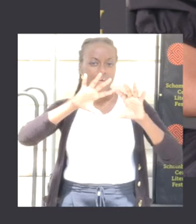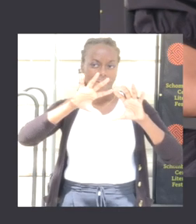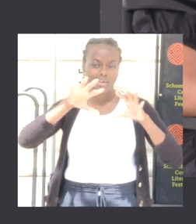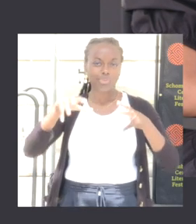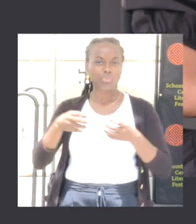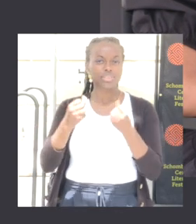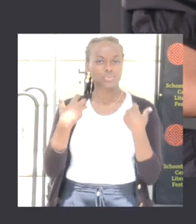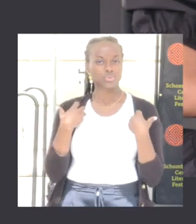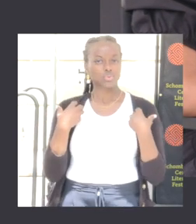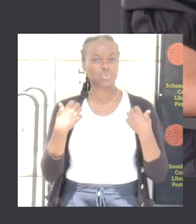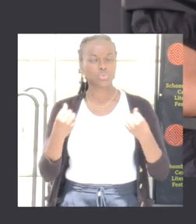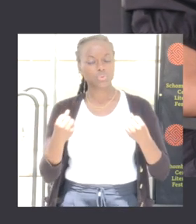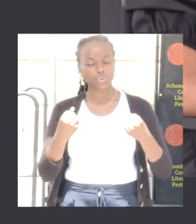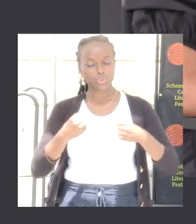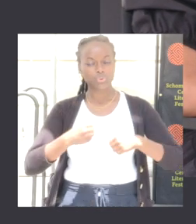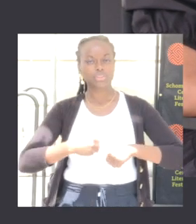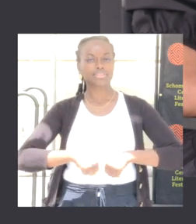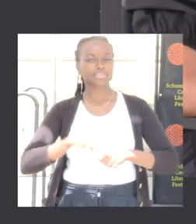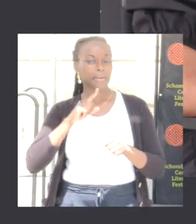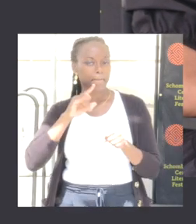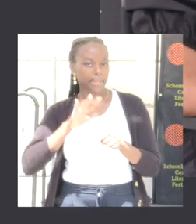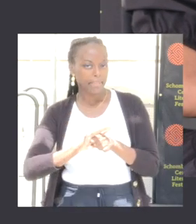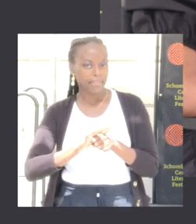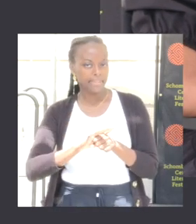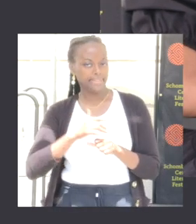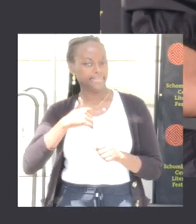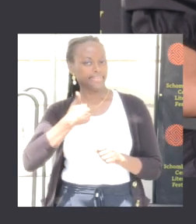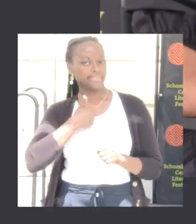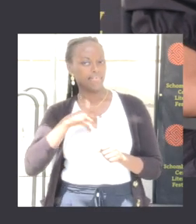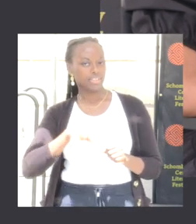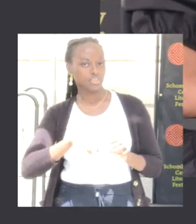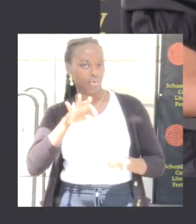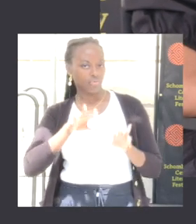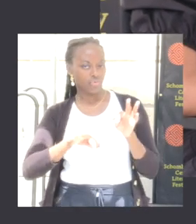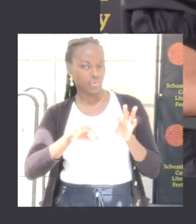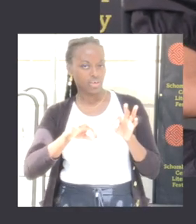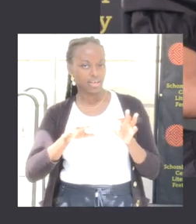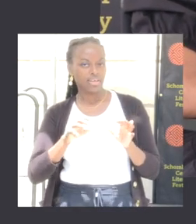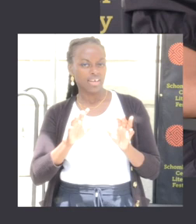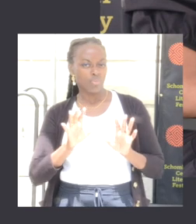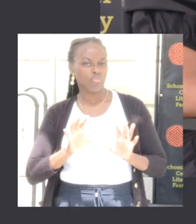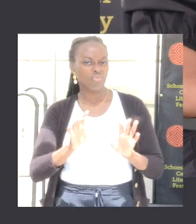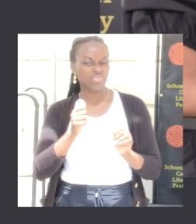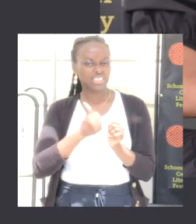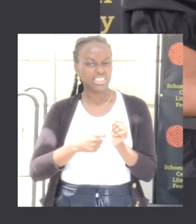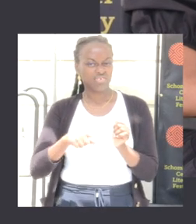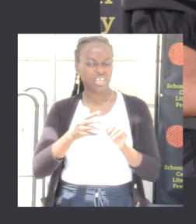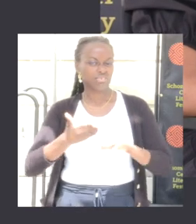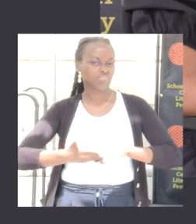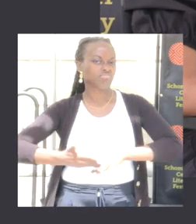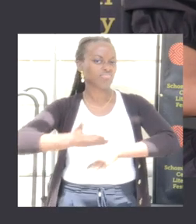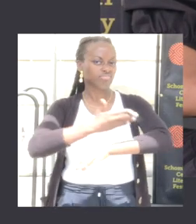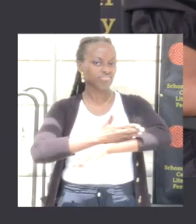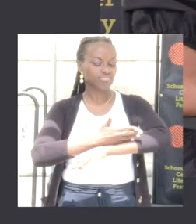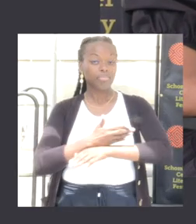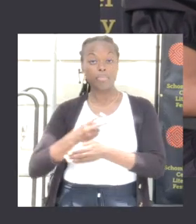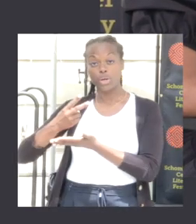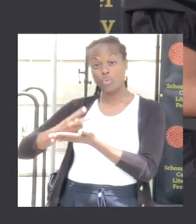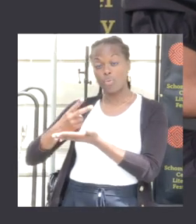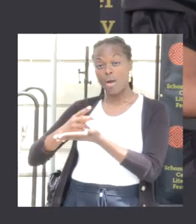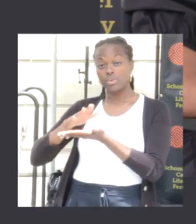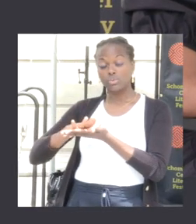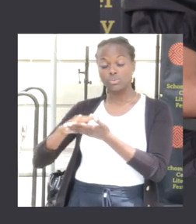and self-discovery, and ultimately moves each and all of us to a better place. In my graduate school advisor, Robin D.G.